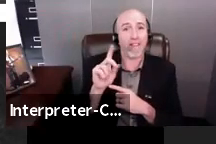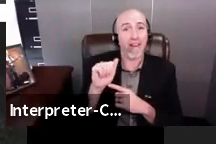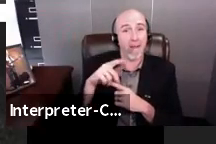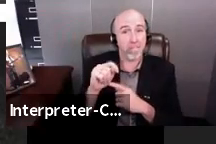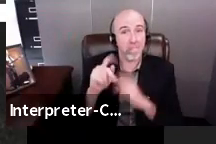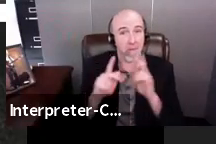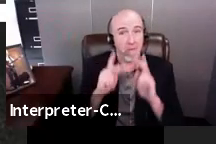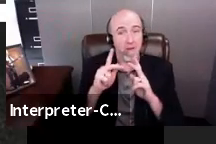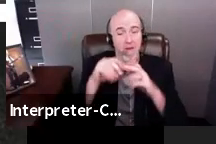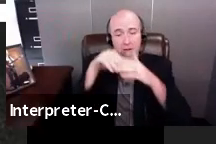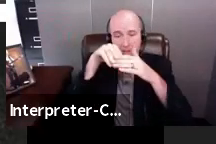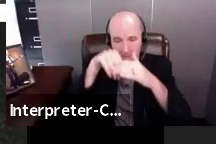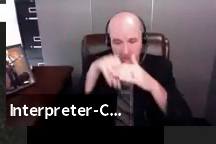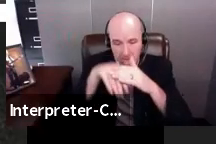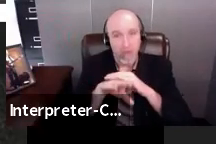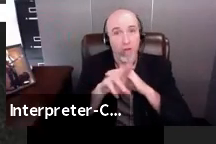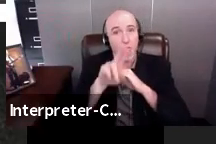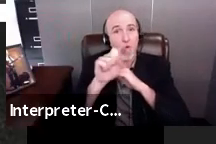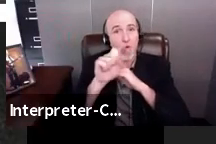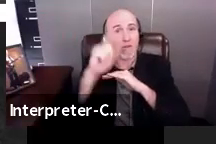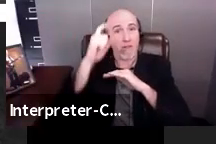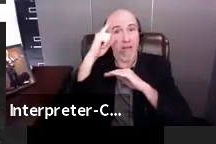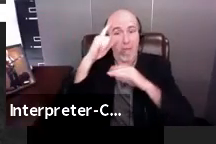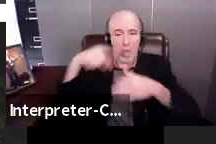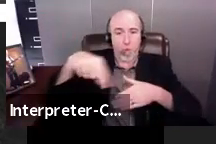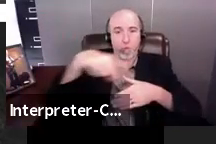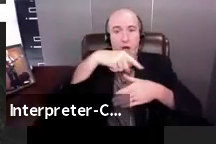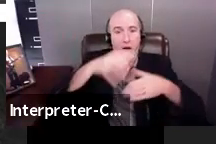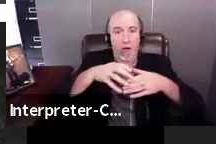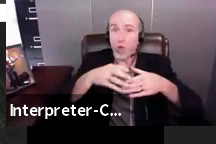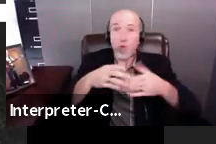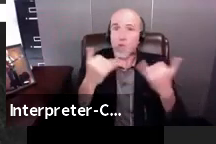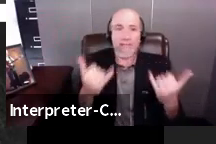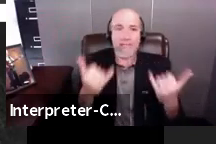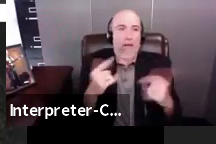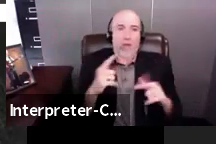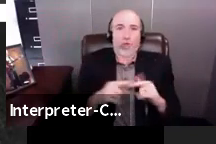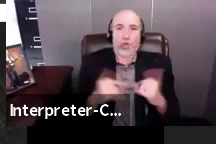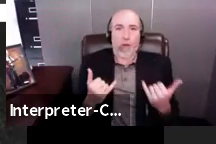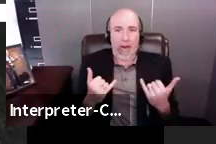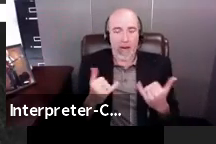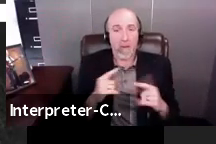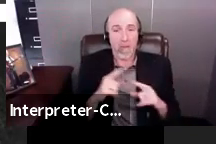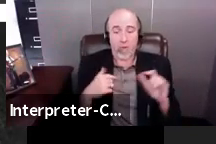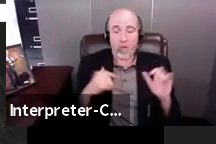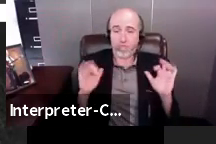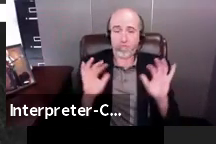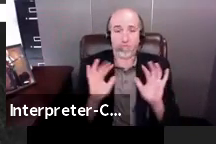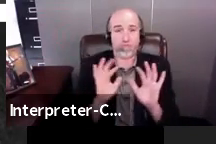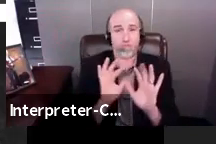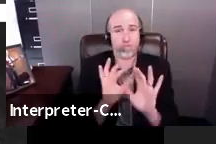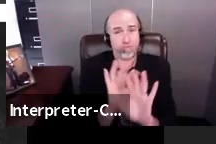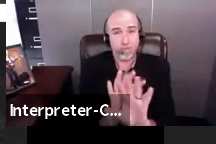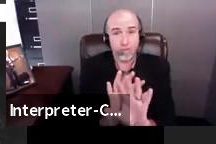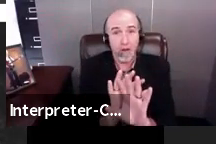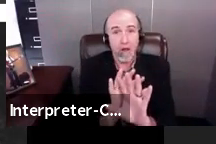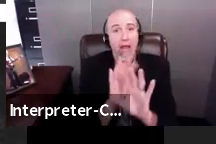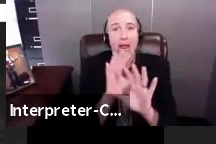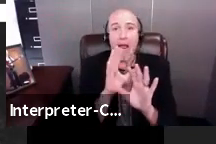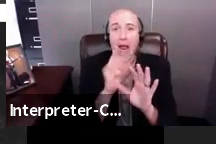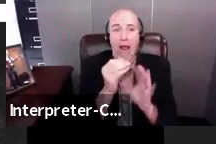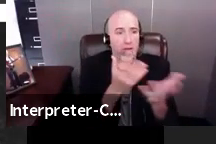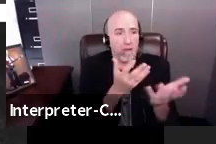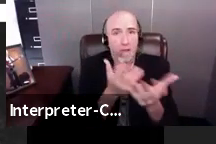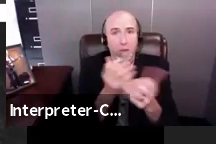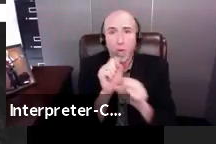entered the rotunda, the US Capitol rotunda. You can't do that today. And basically working